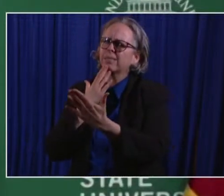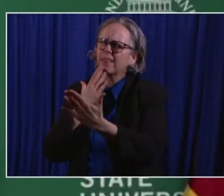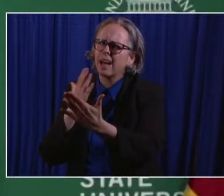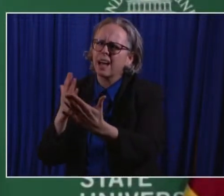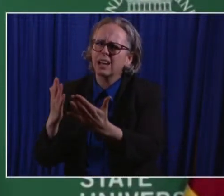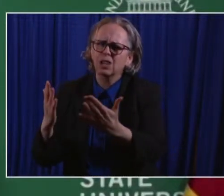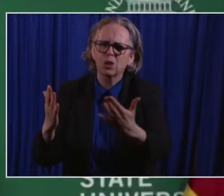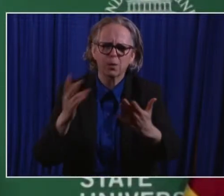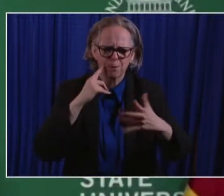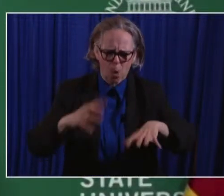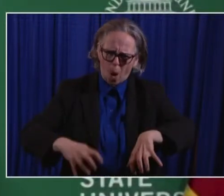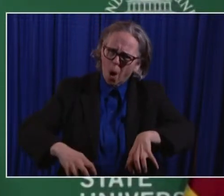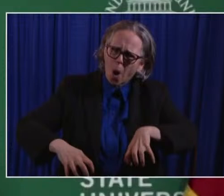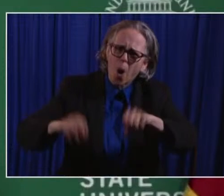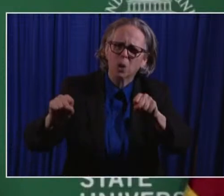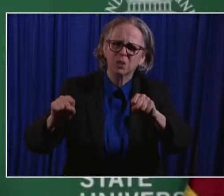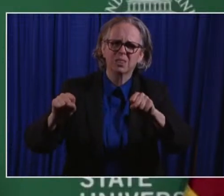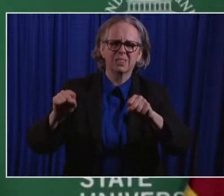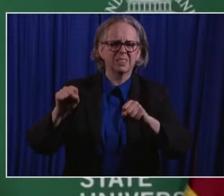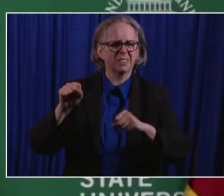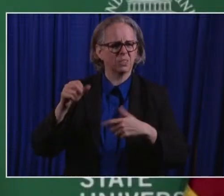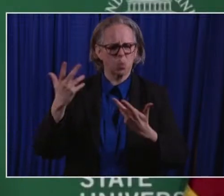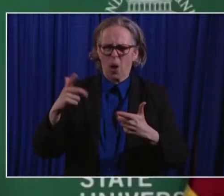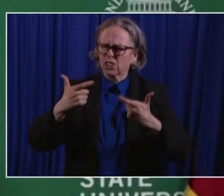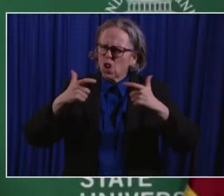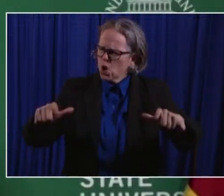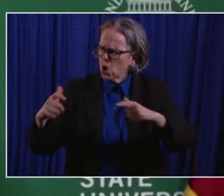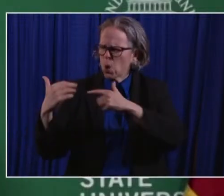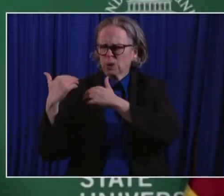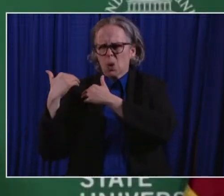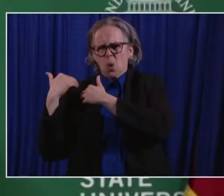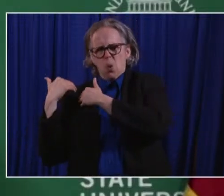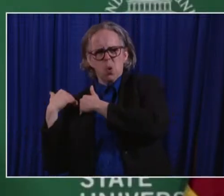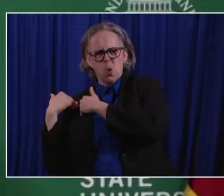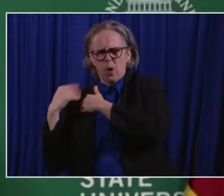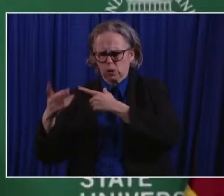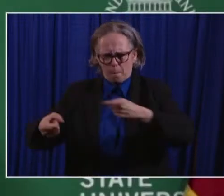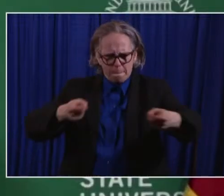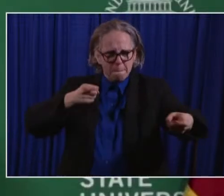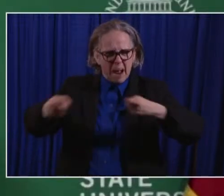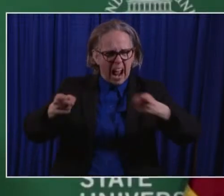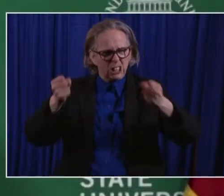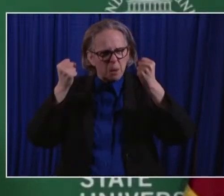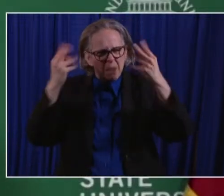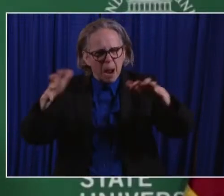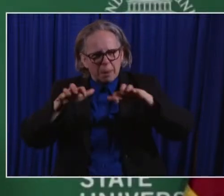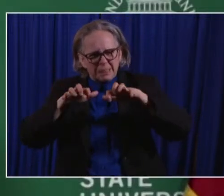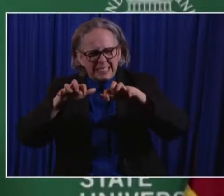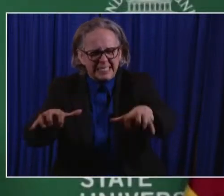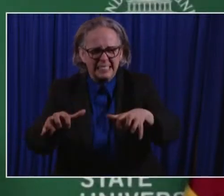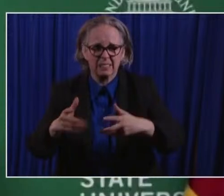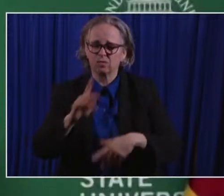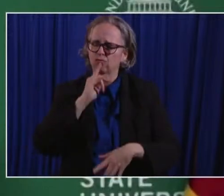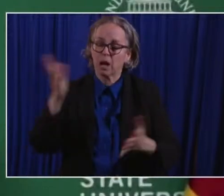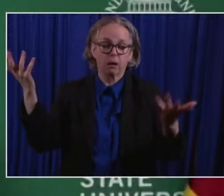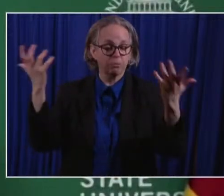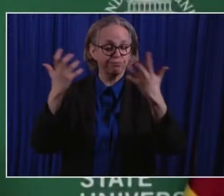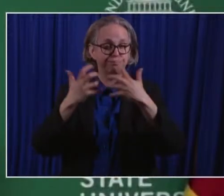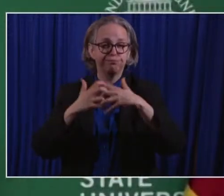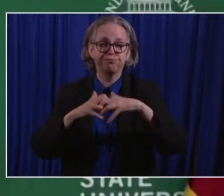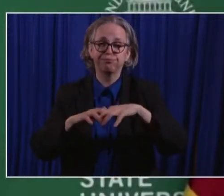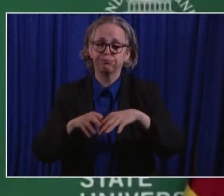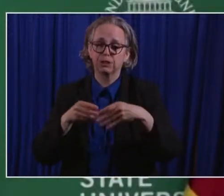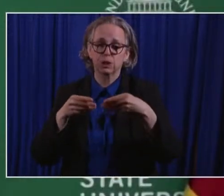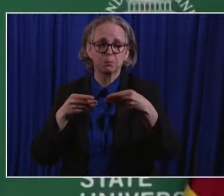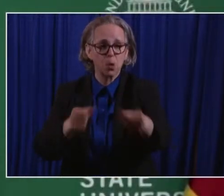major undertaking. They've done an absolutely phenomenal job. Cleveland State University President Harlan